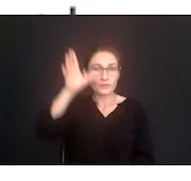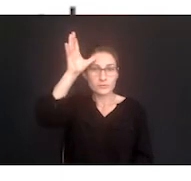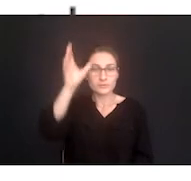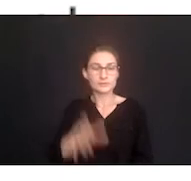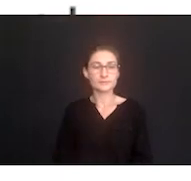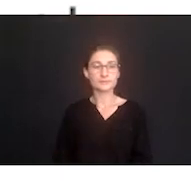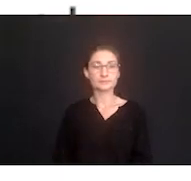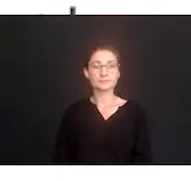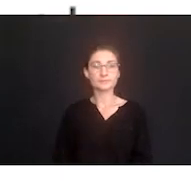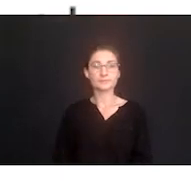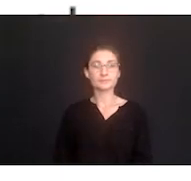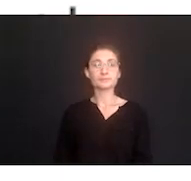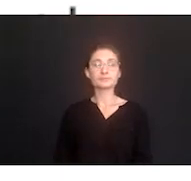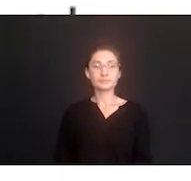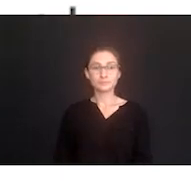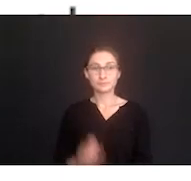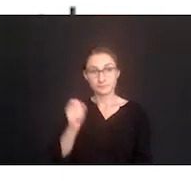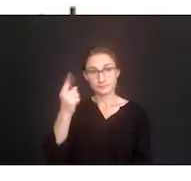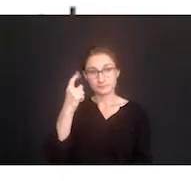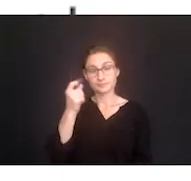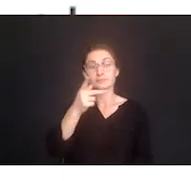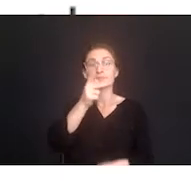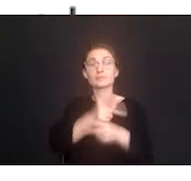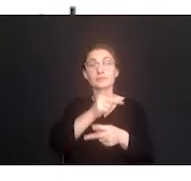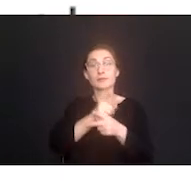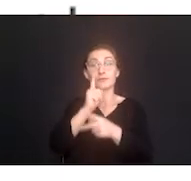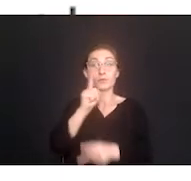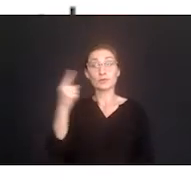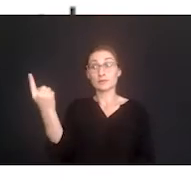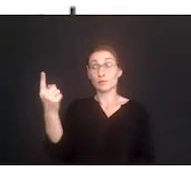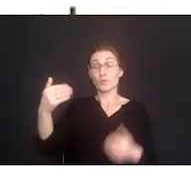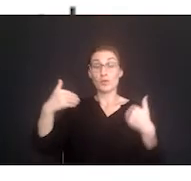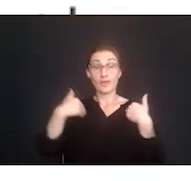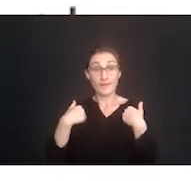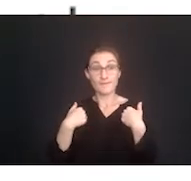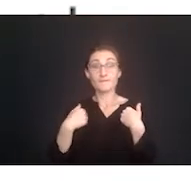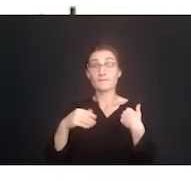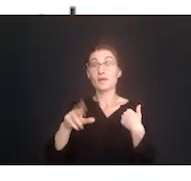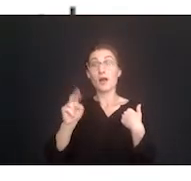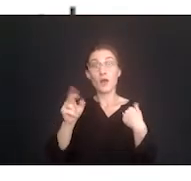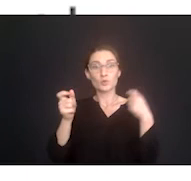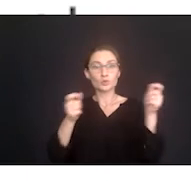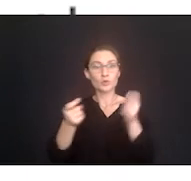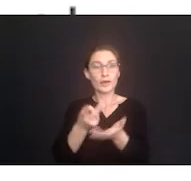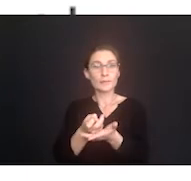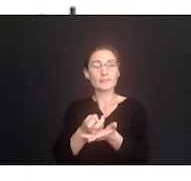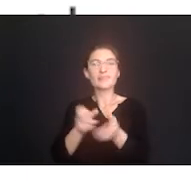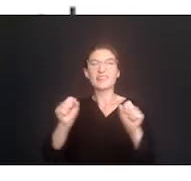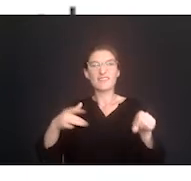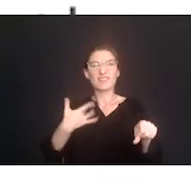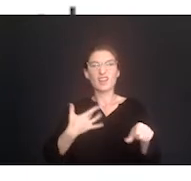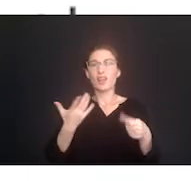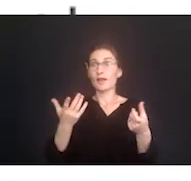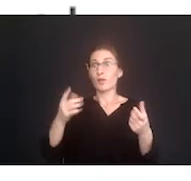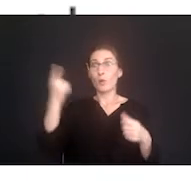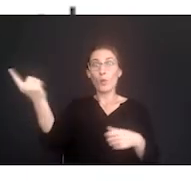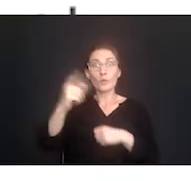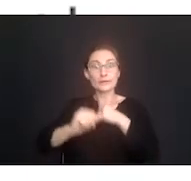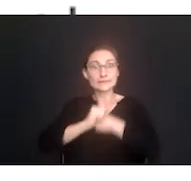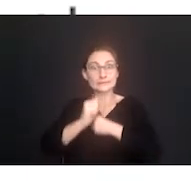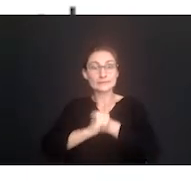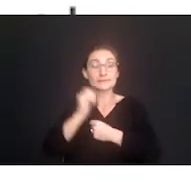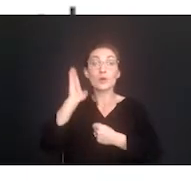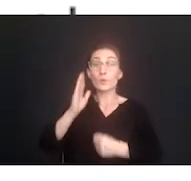too. Now, caring for someone with uncontrolled epilepsy can be like living in a constant state of danger. There will be